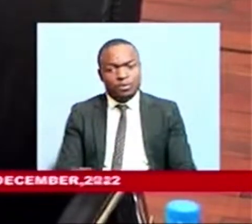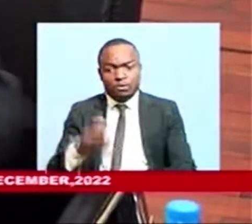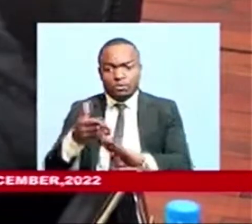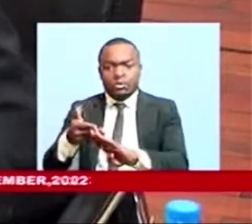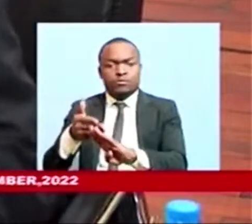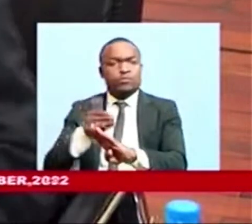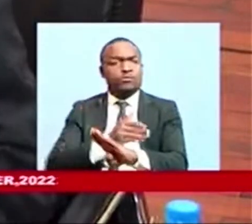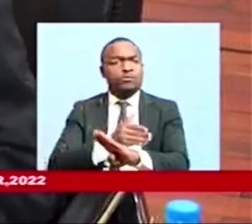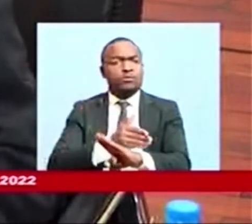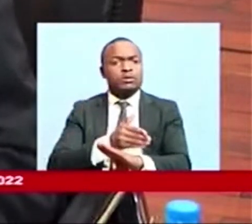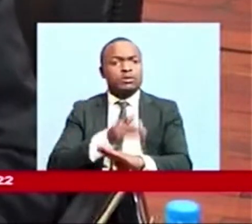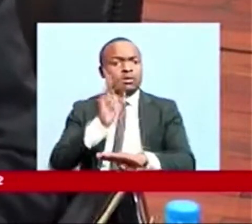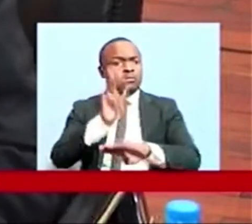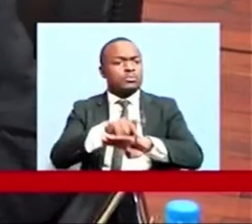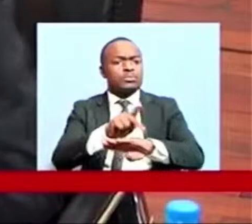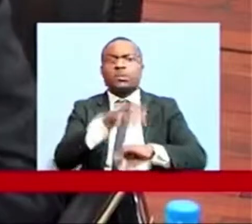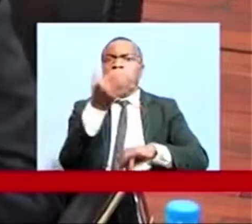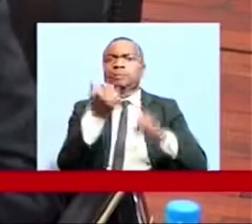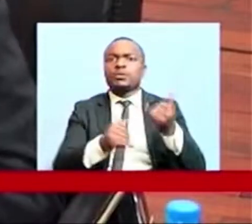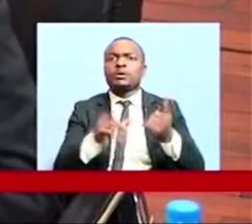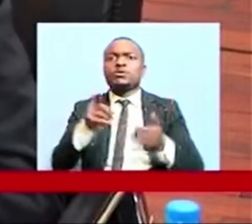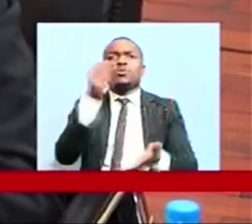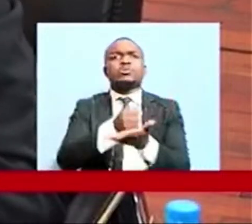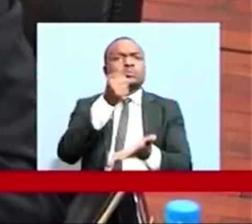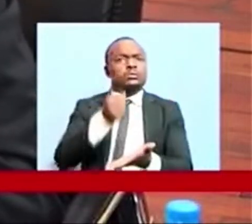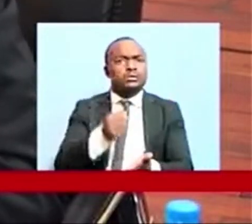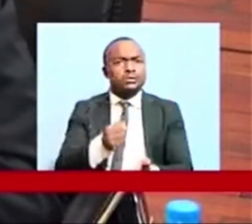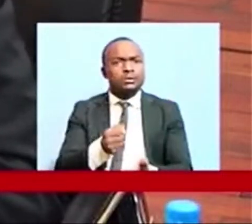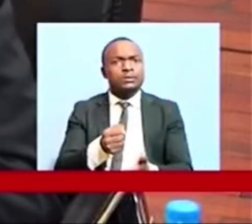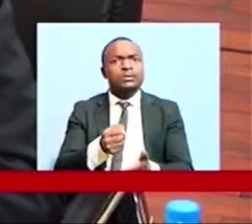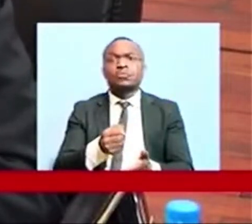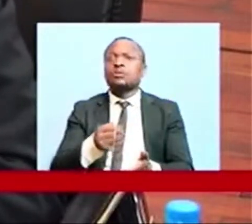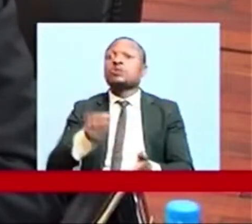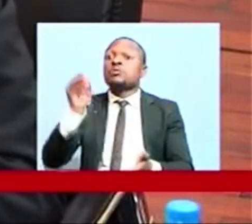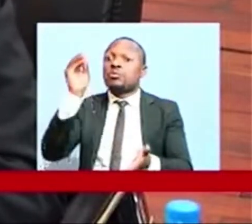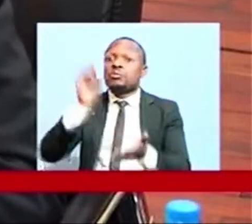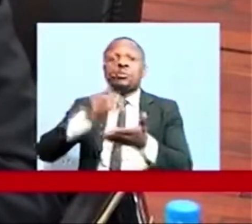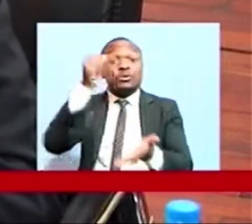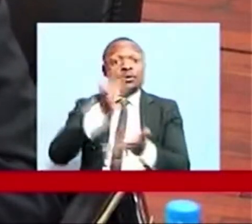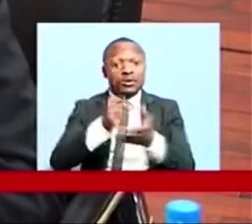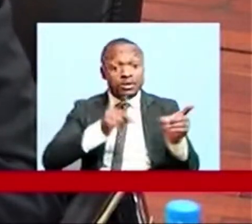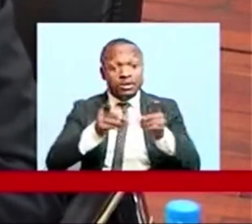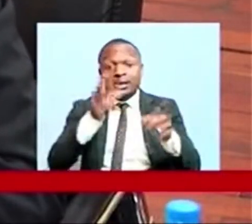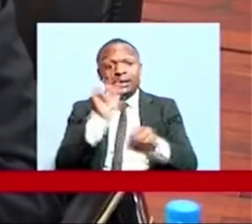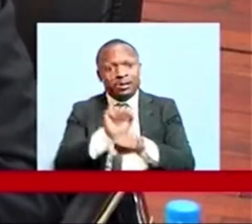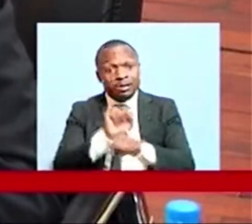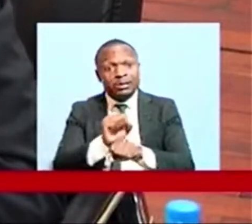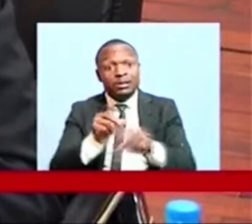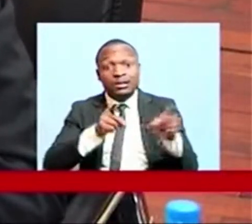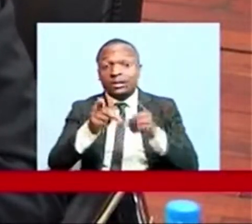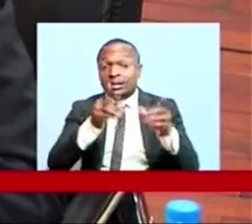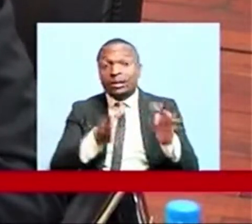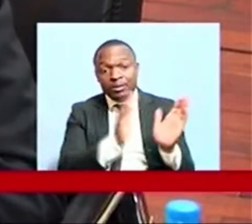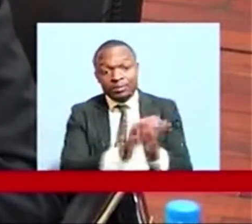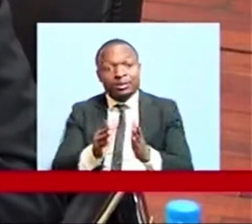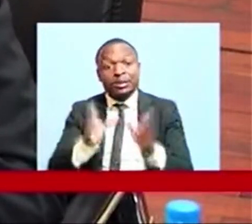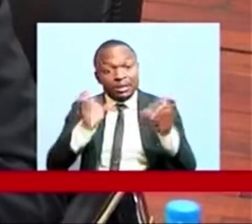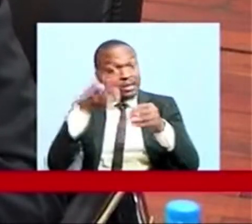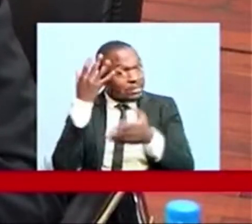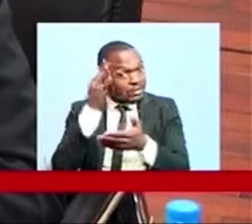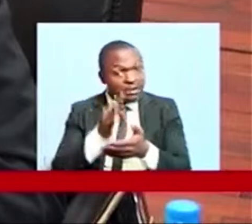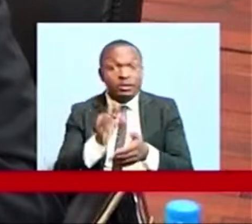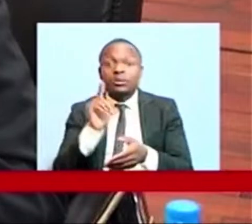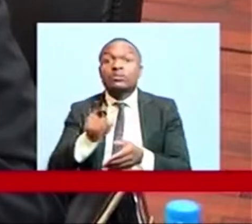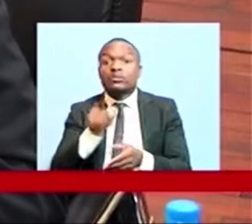before the contract is finished, you stamp. When you put your stamp, Director of Works, Director of Planning, Council Secretary, you